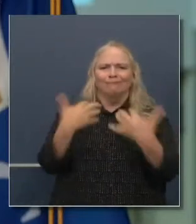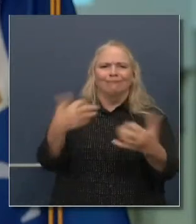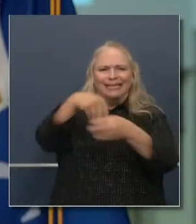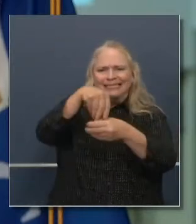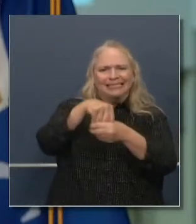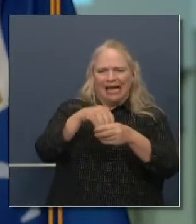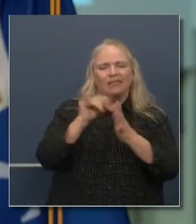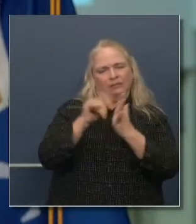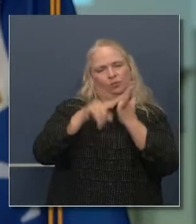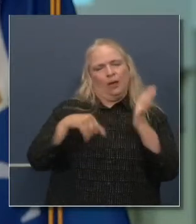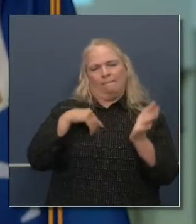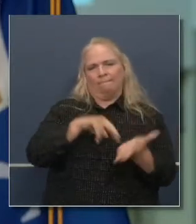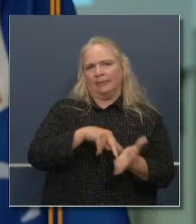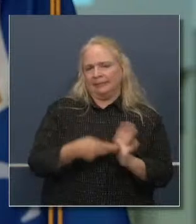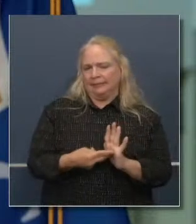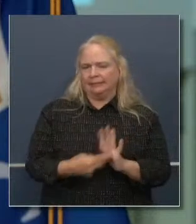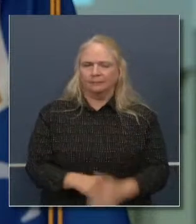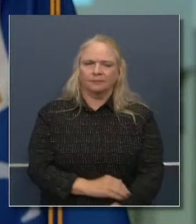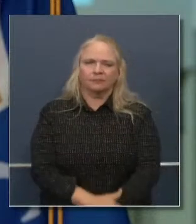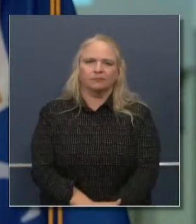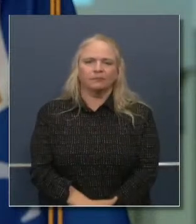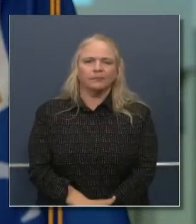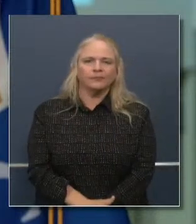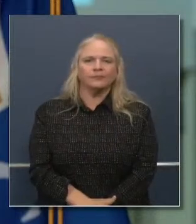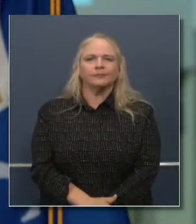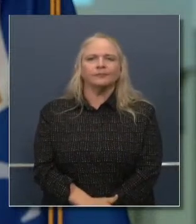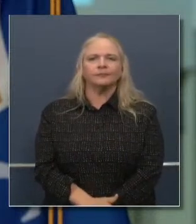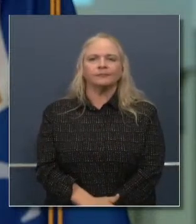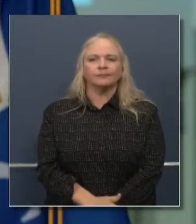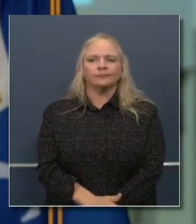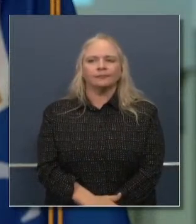One more question. David Baker, Bloomberg News.